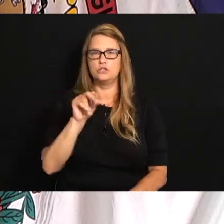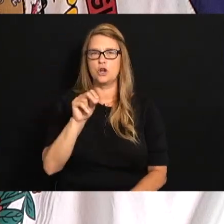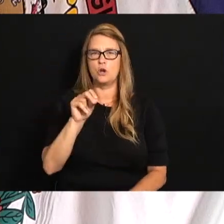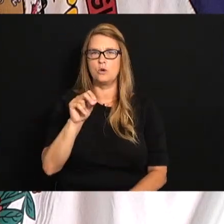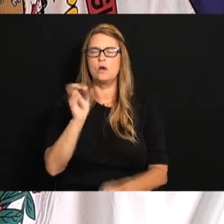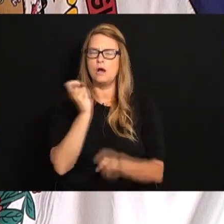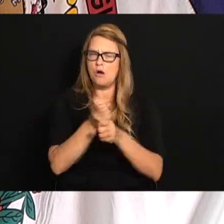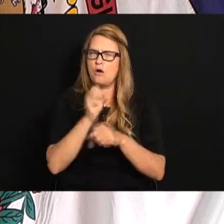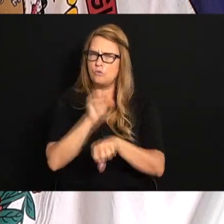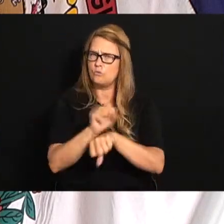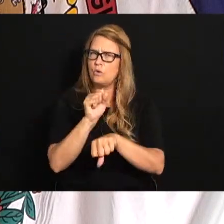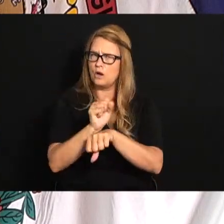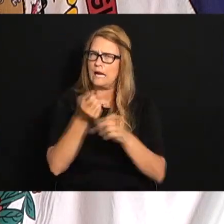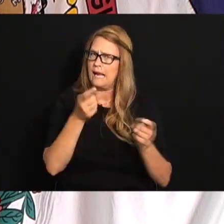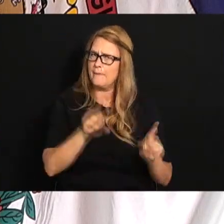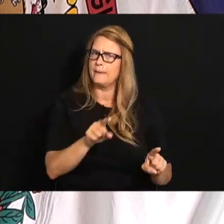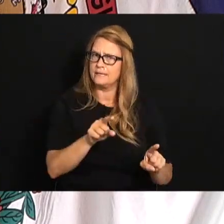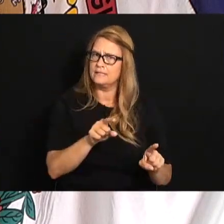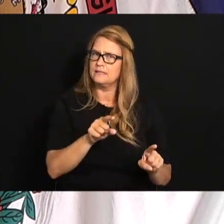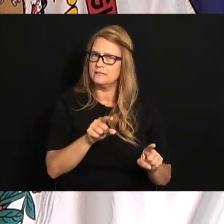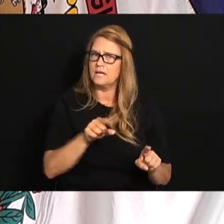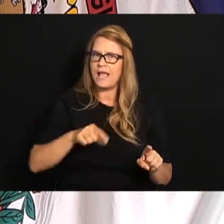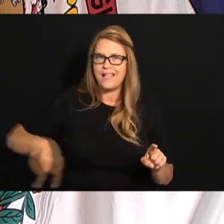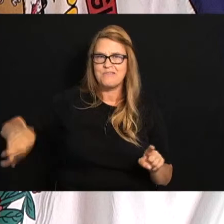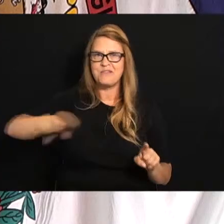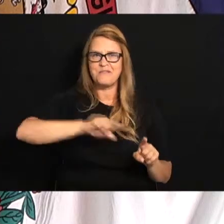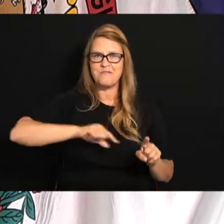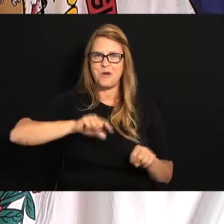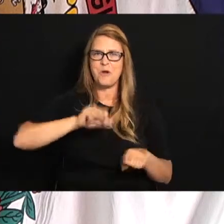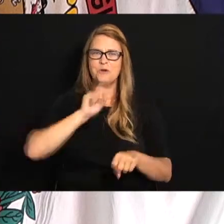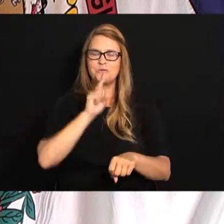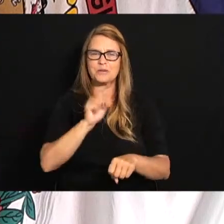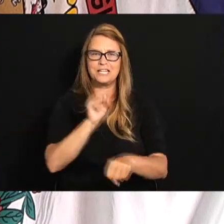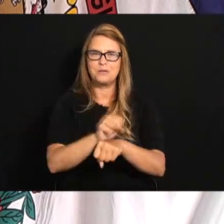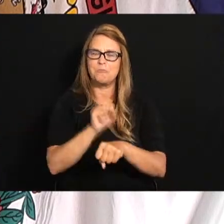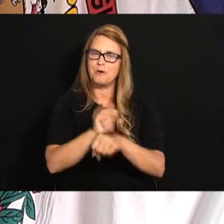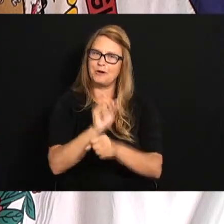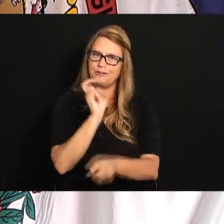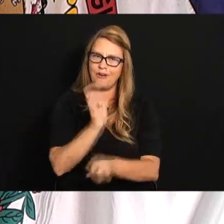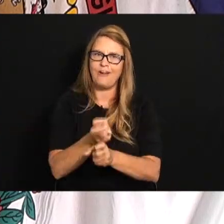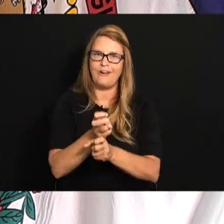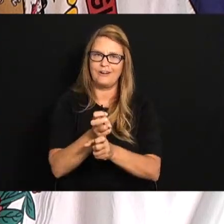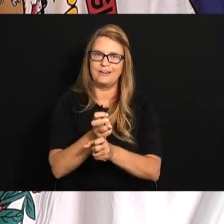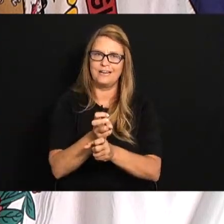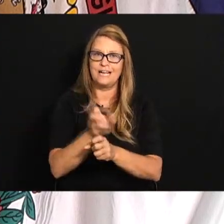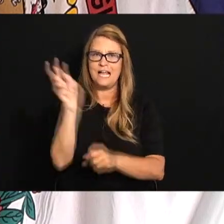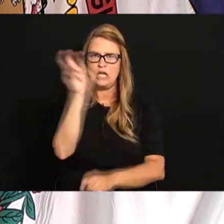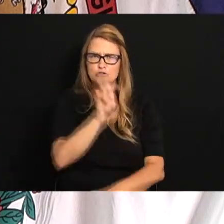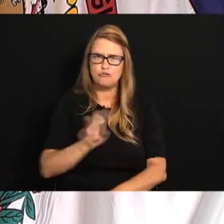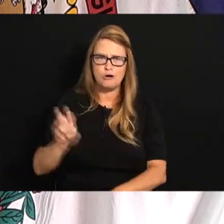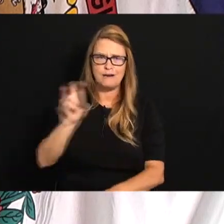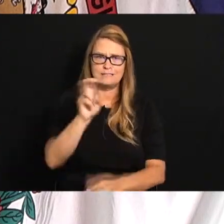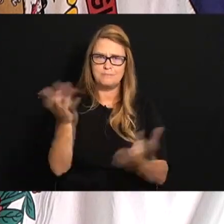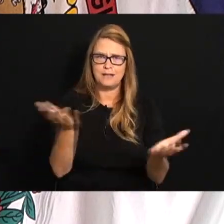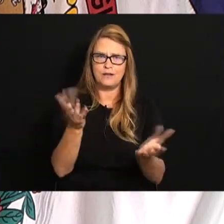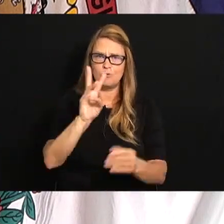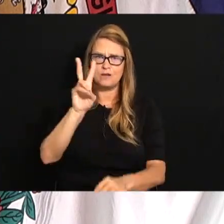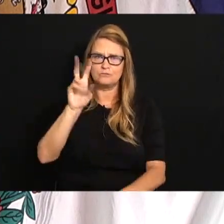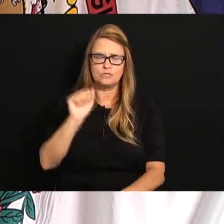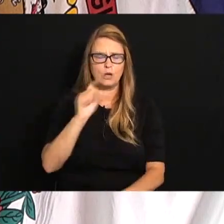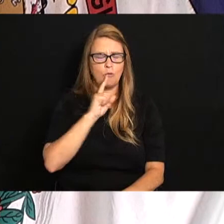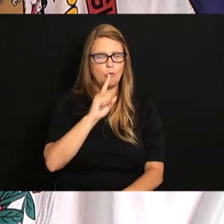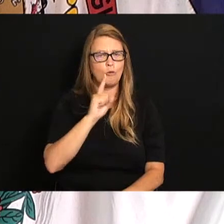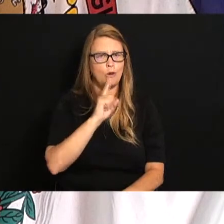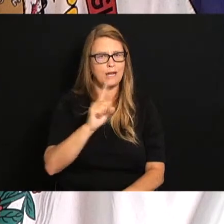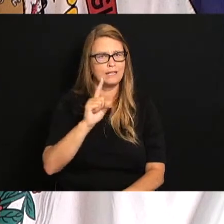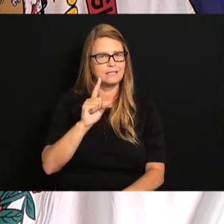work. And these people have done a heck of a job. And at the end of the day, tourism is really on the march in West Virginia